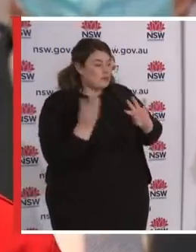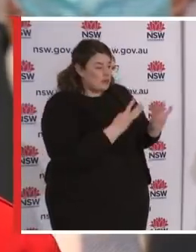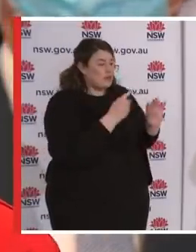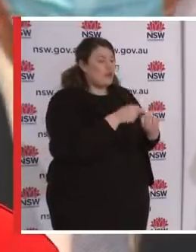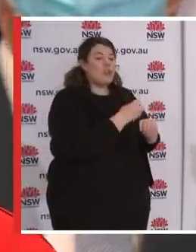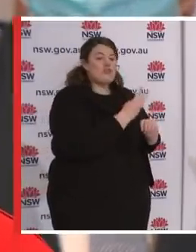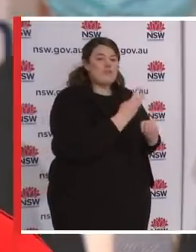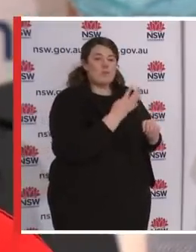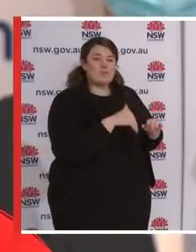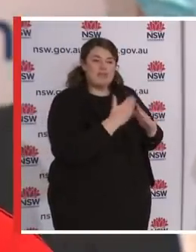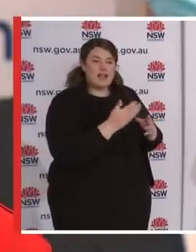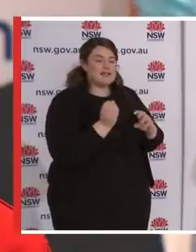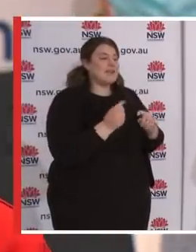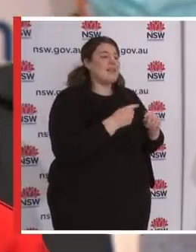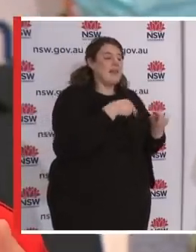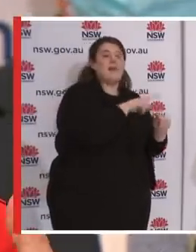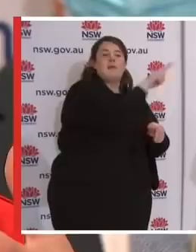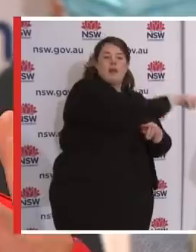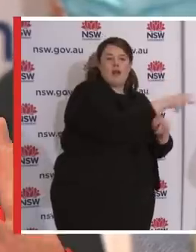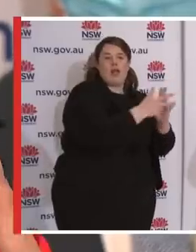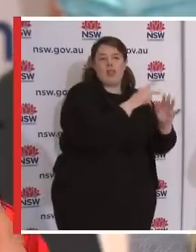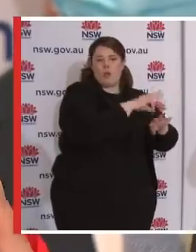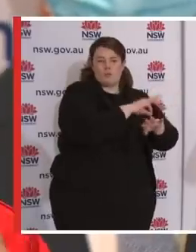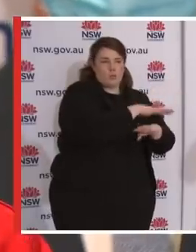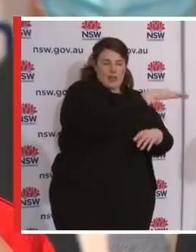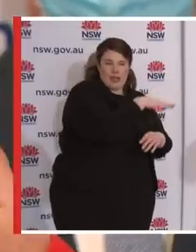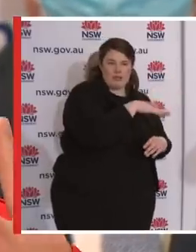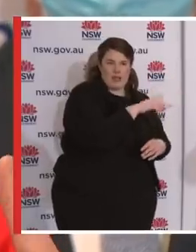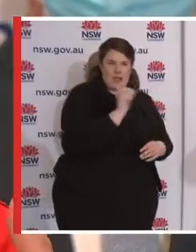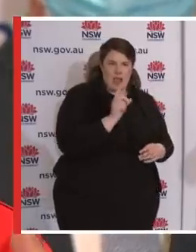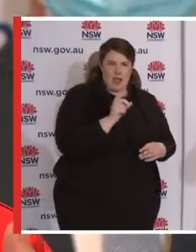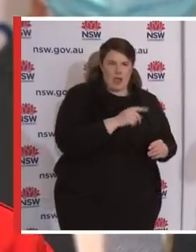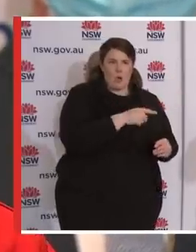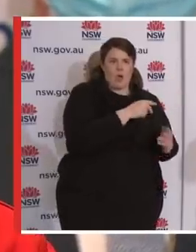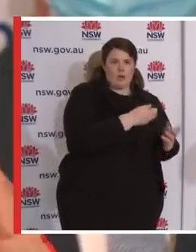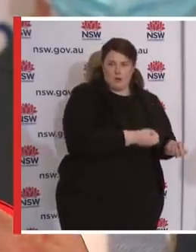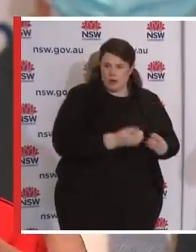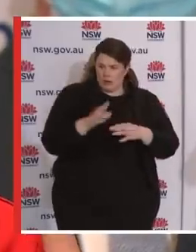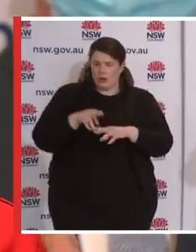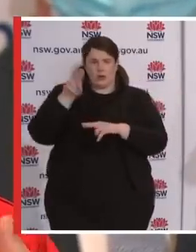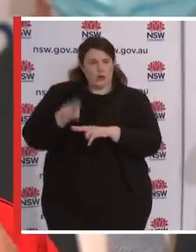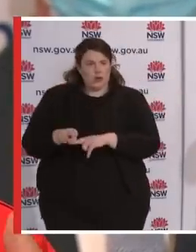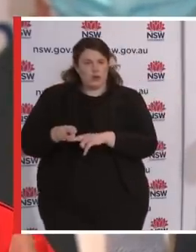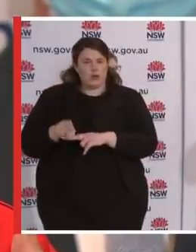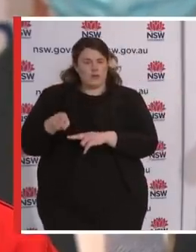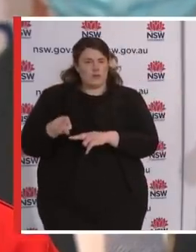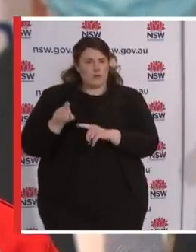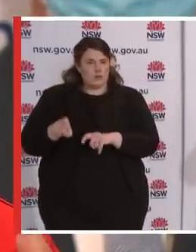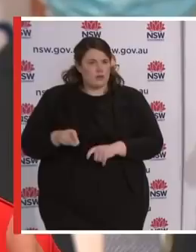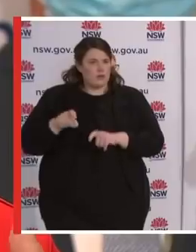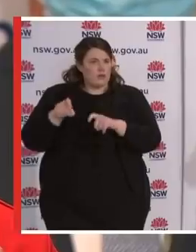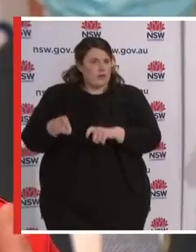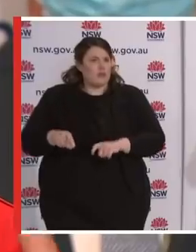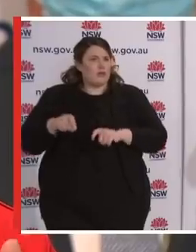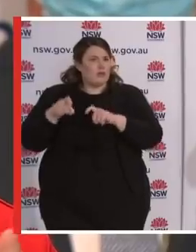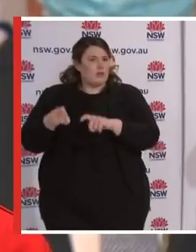high numbers, lots of throughput, all of a sudden these patients come in, they slow the flow down, they slow everything down. It makes